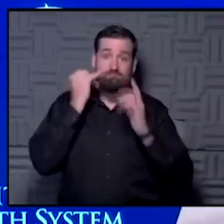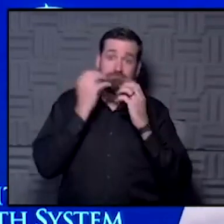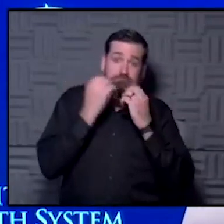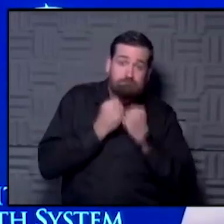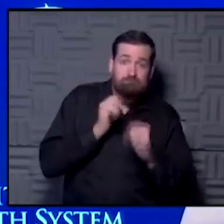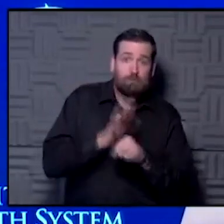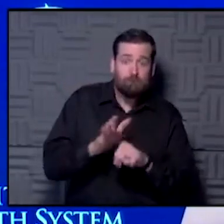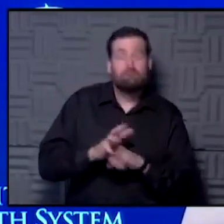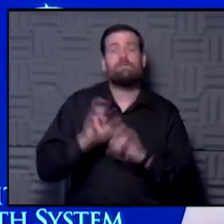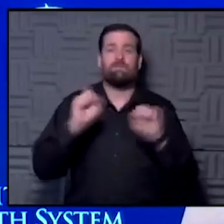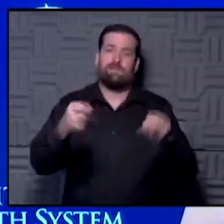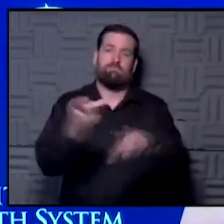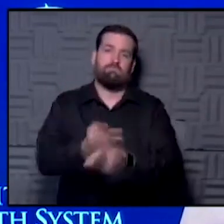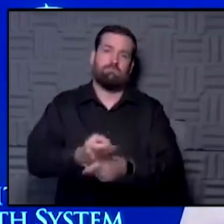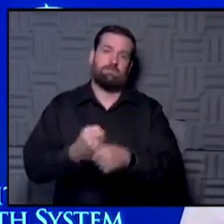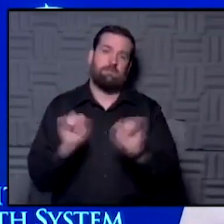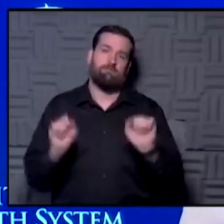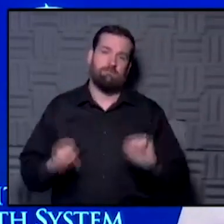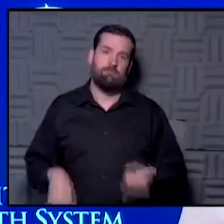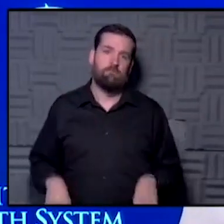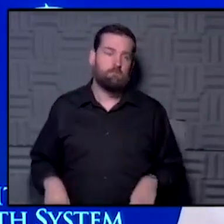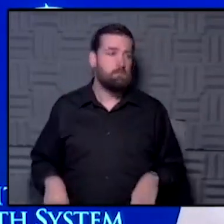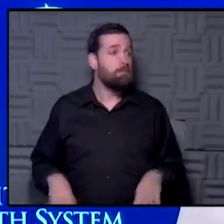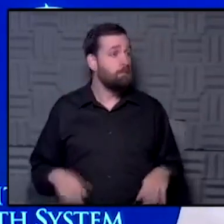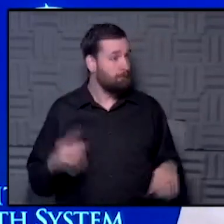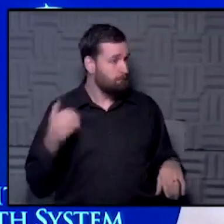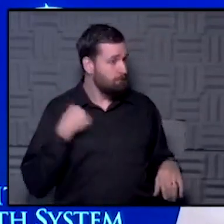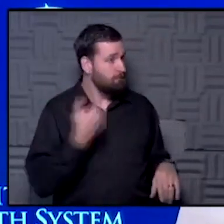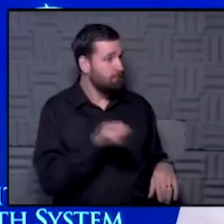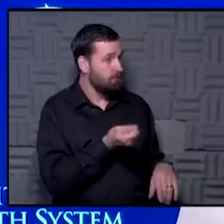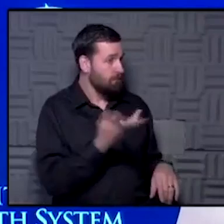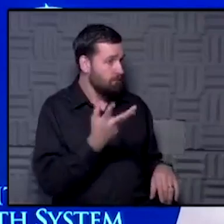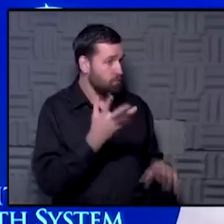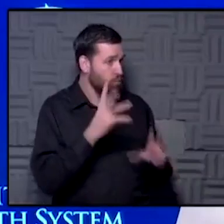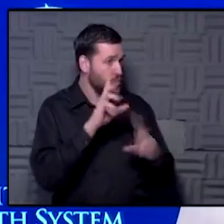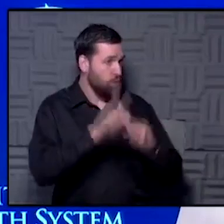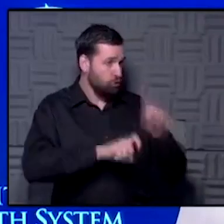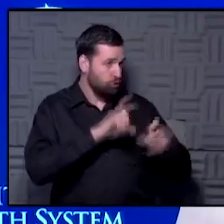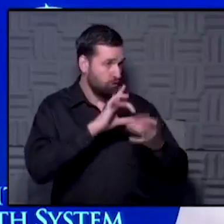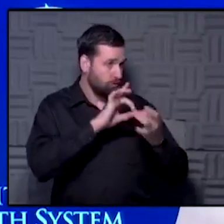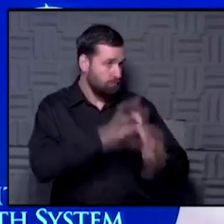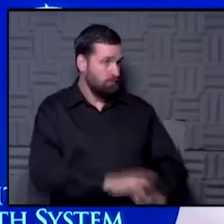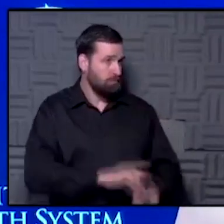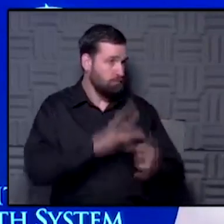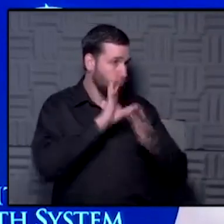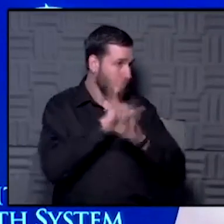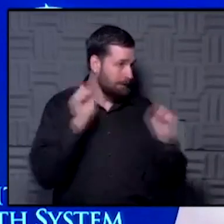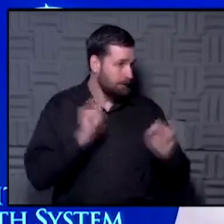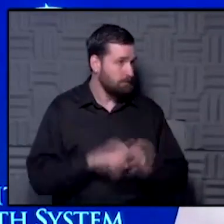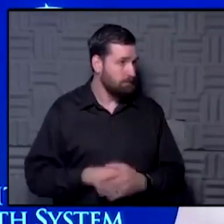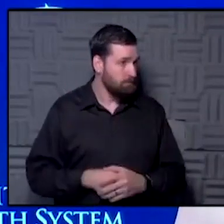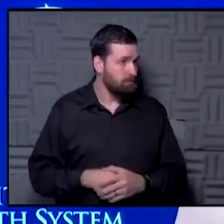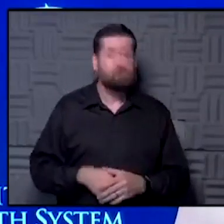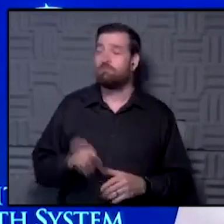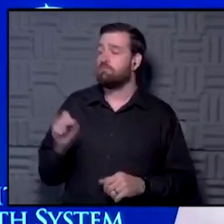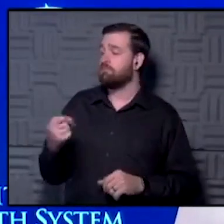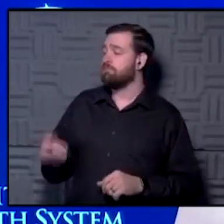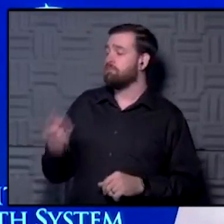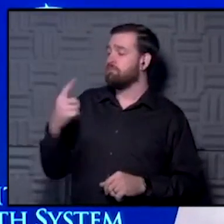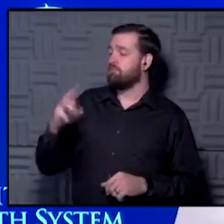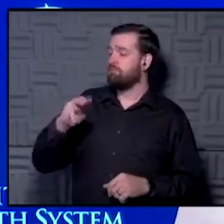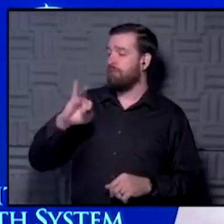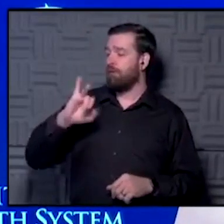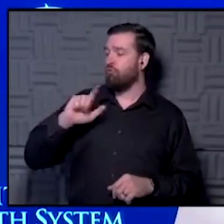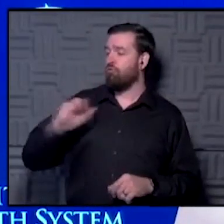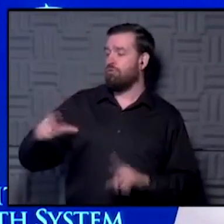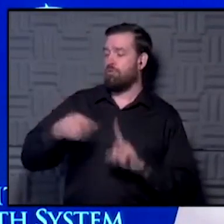can help stay safe. We do have a couple of questions that are related to the president. Please. One of them is, Michael wants to know,